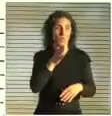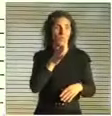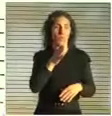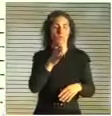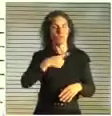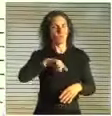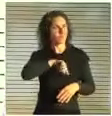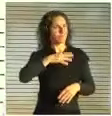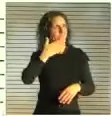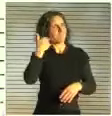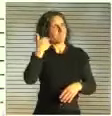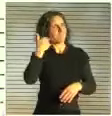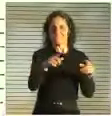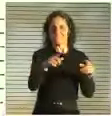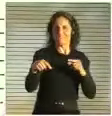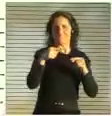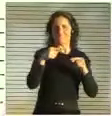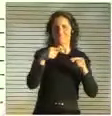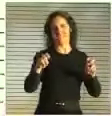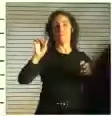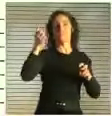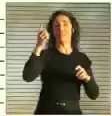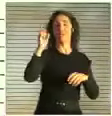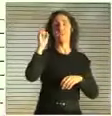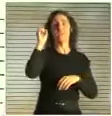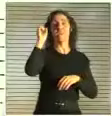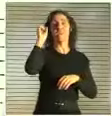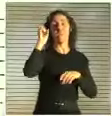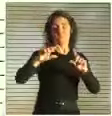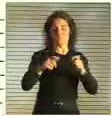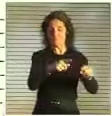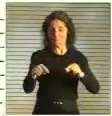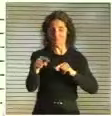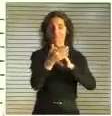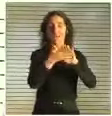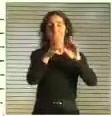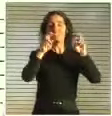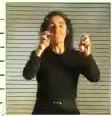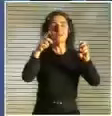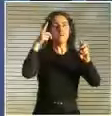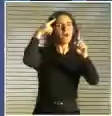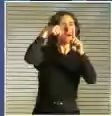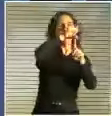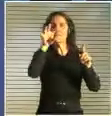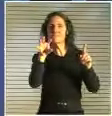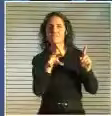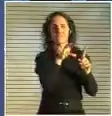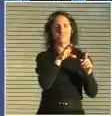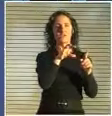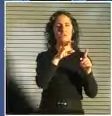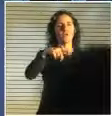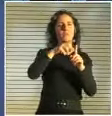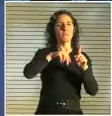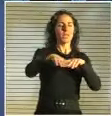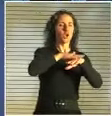and those communities and the engagement that needs to happen with government and with business. And I think what we're here to